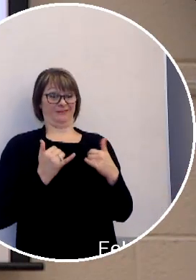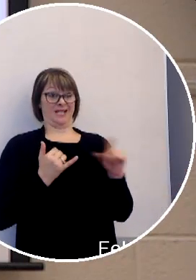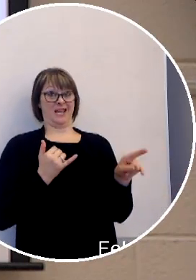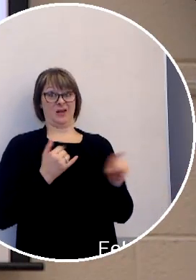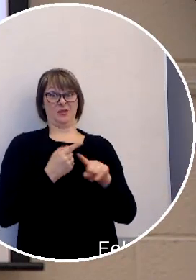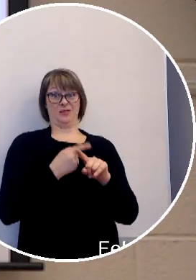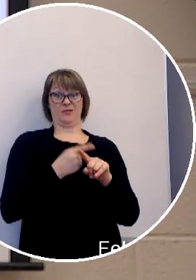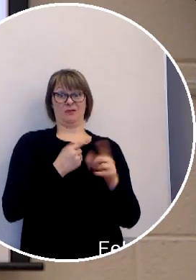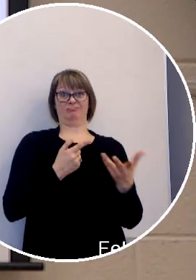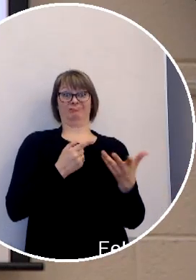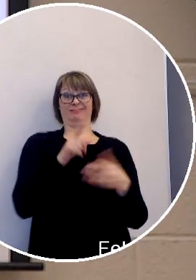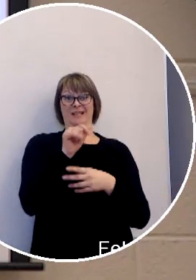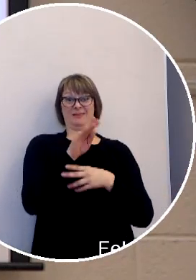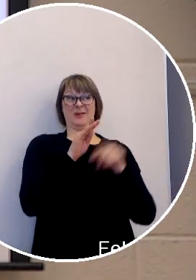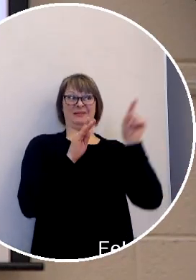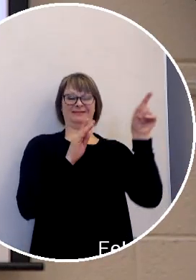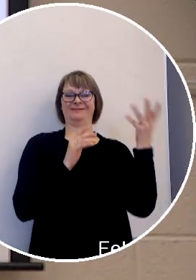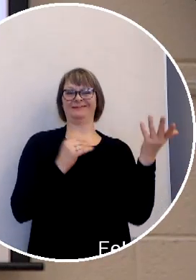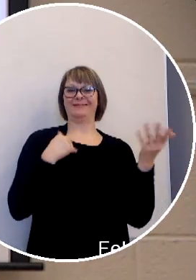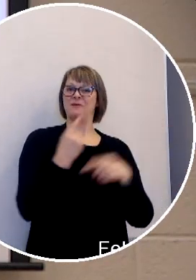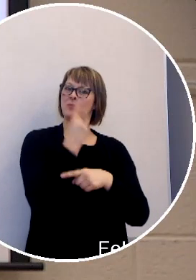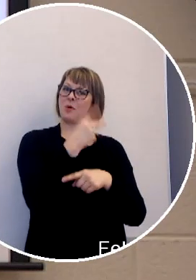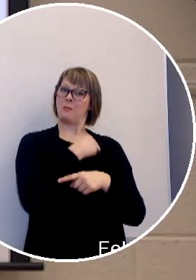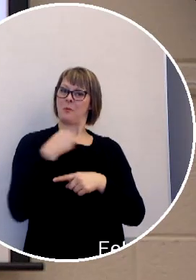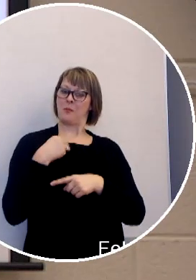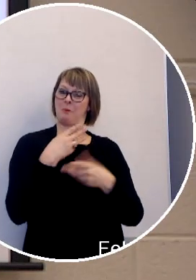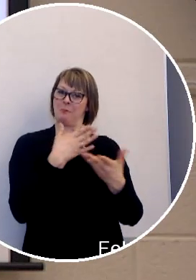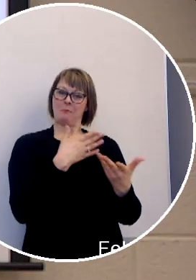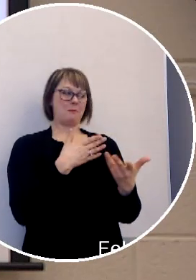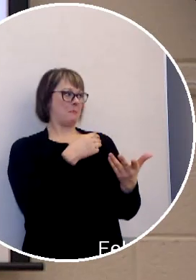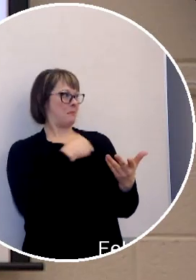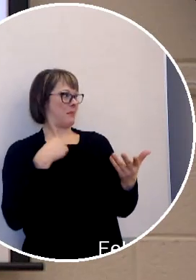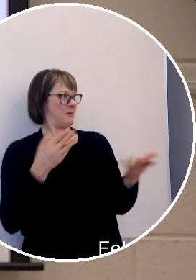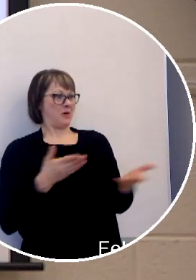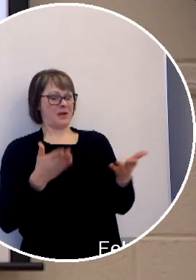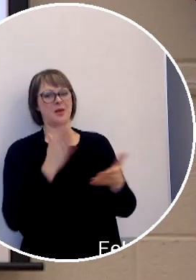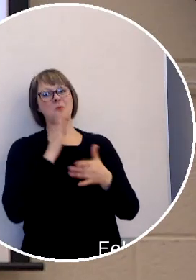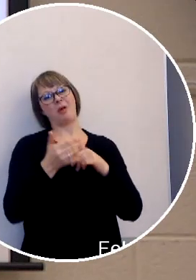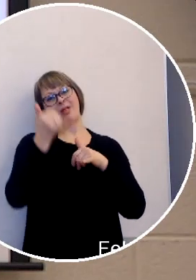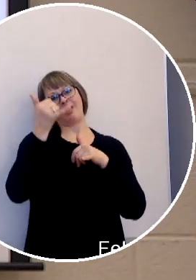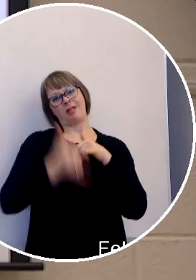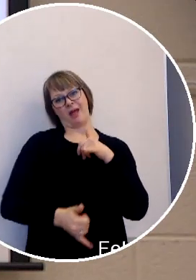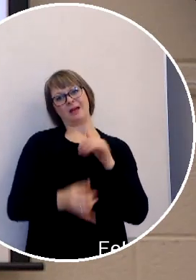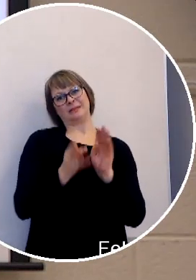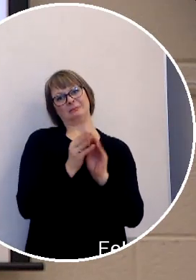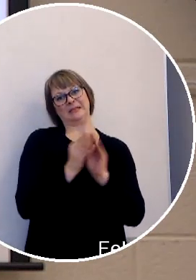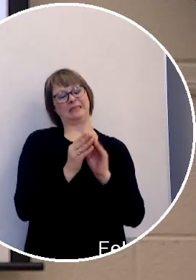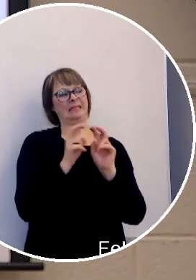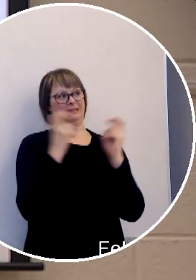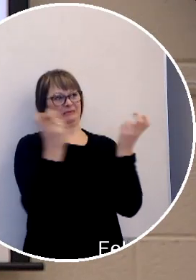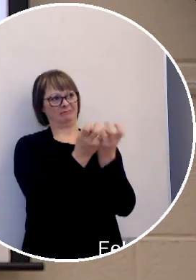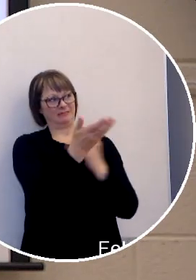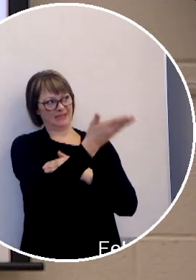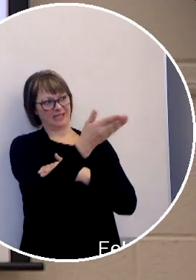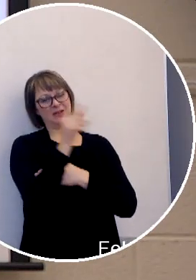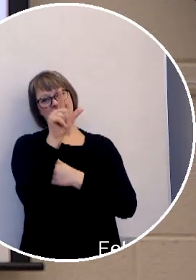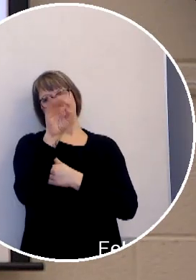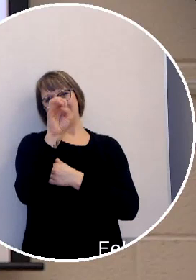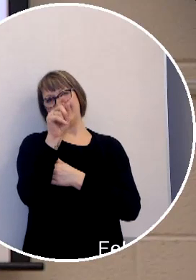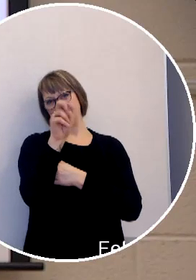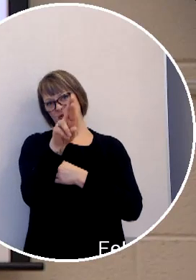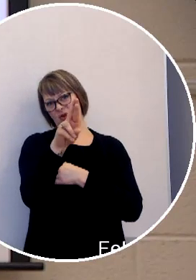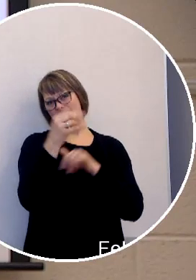hailing out of the big land, we have one of our trustees who, this is going to be his last session of the table. It's going to be